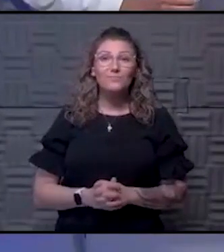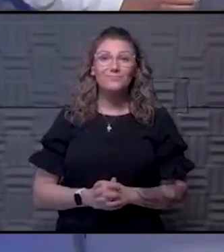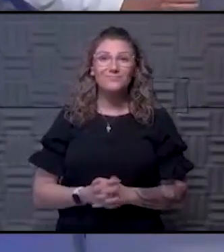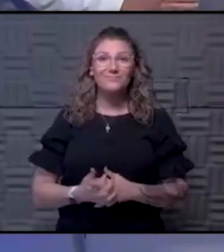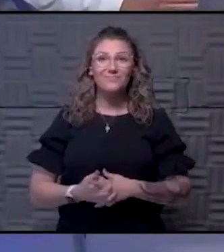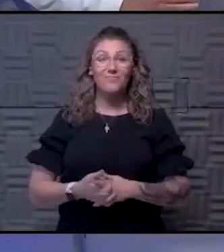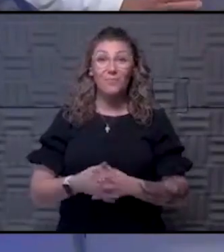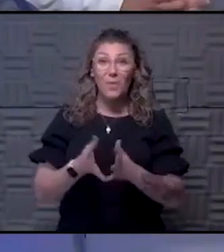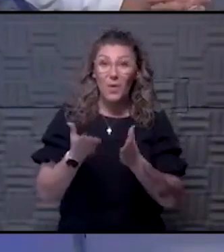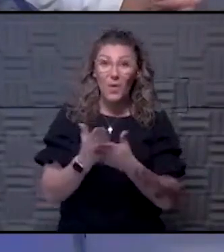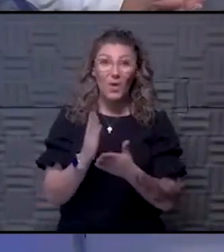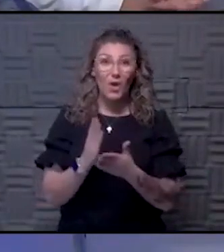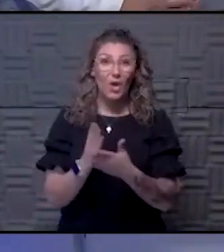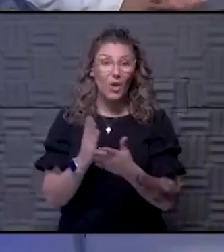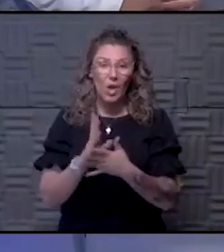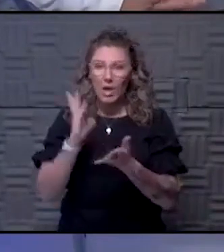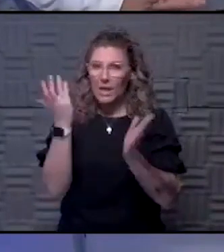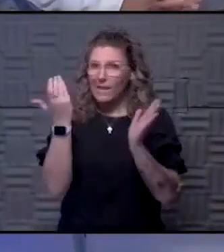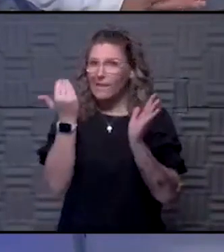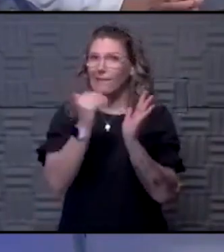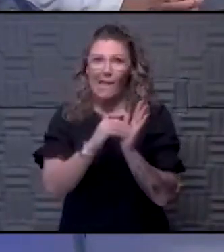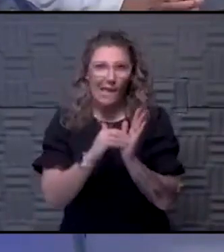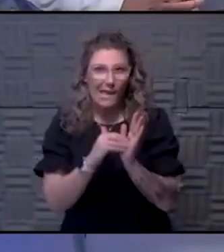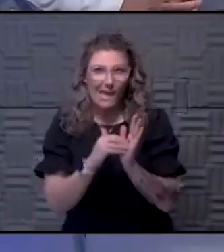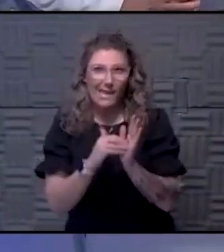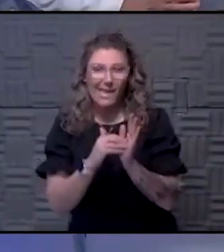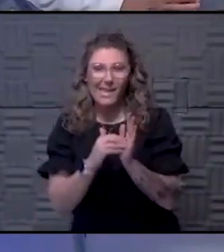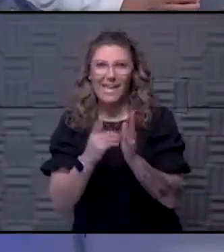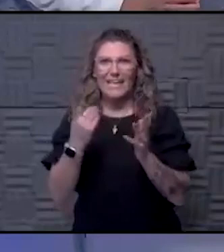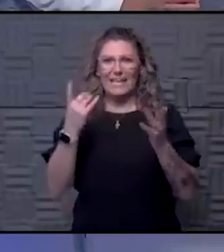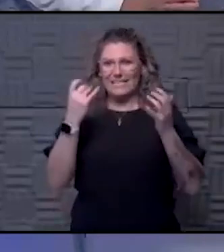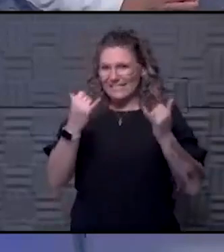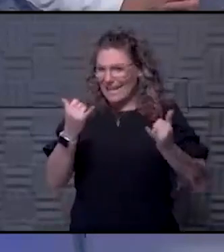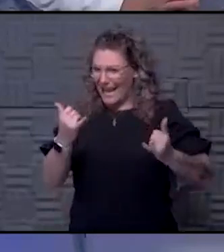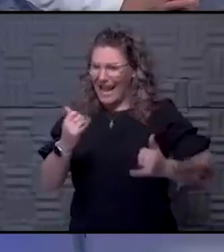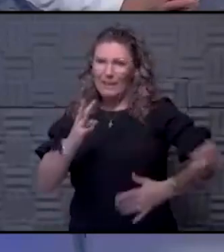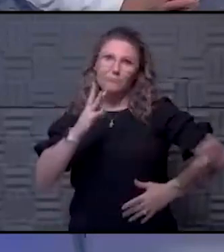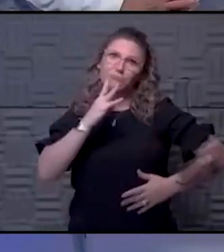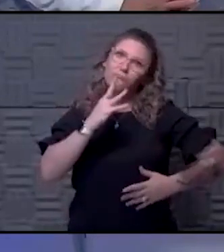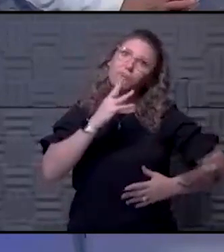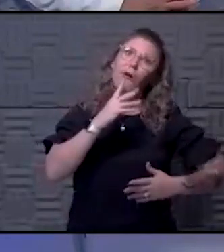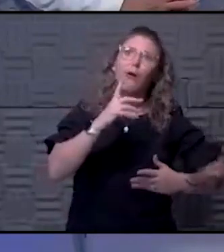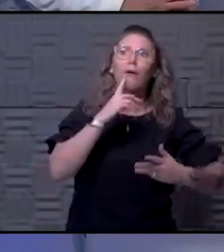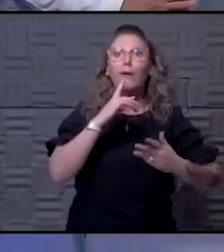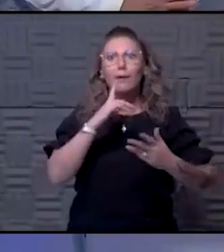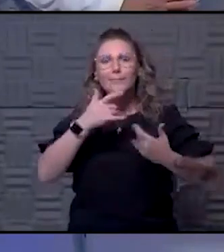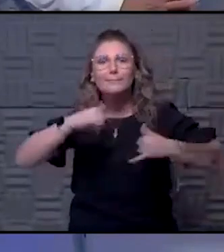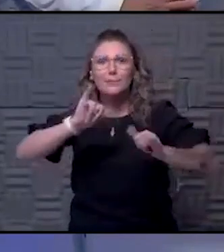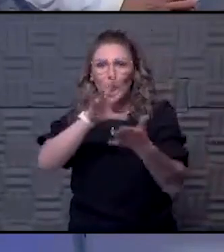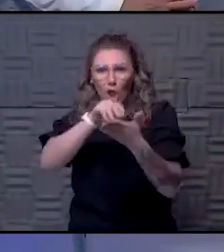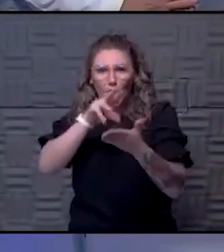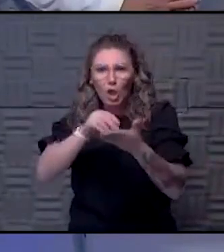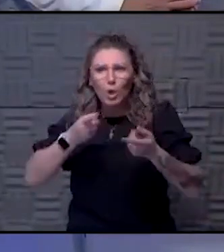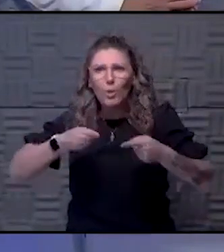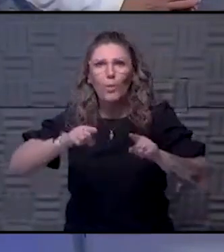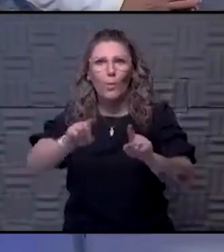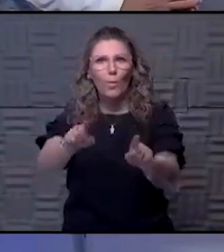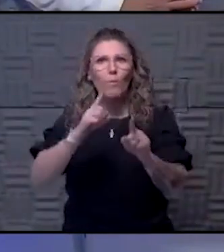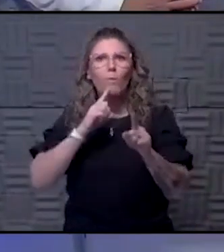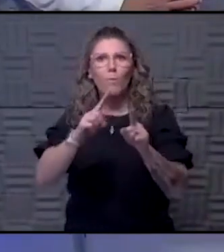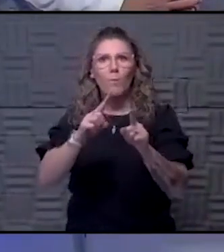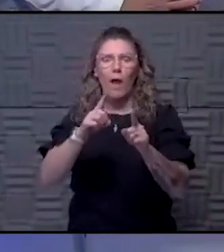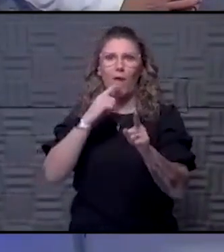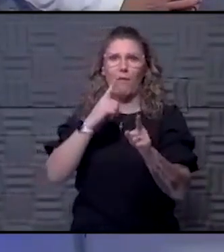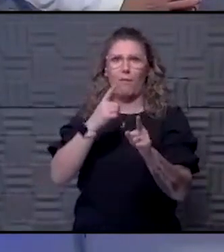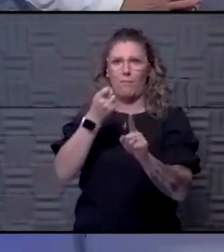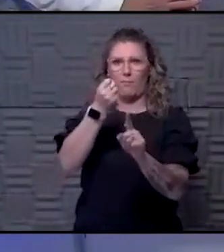All right. So we're even today. We're talking about we're still building the airplane while we fly it, and